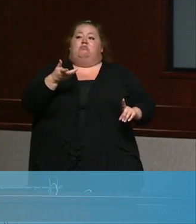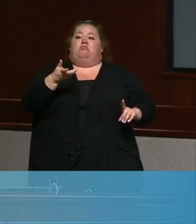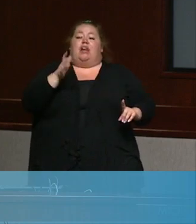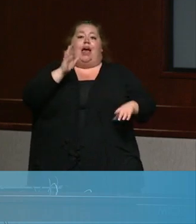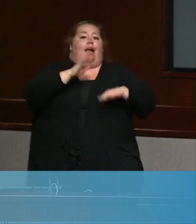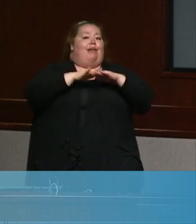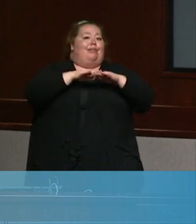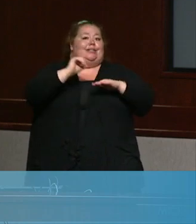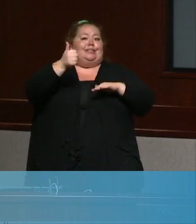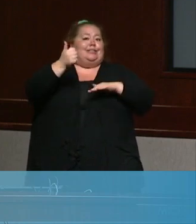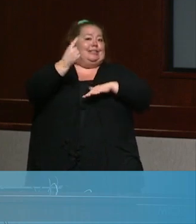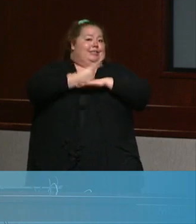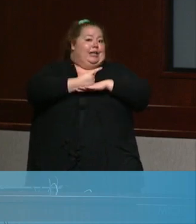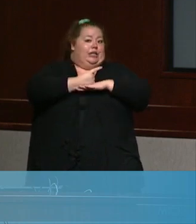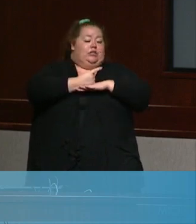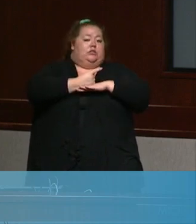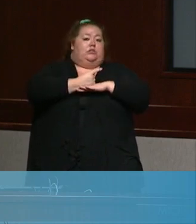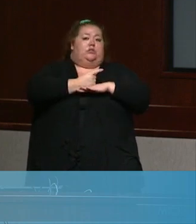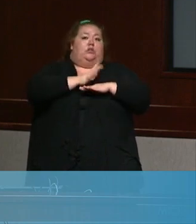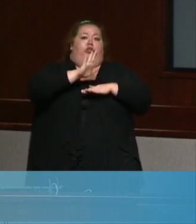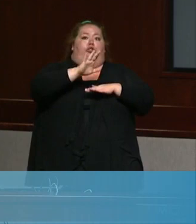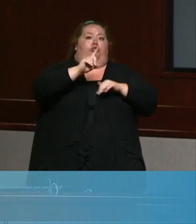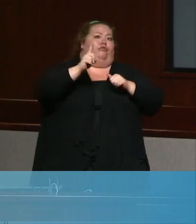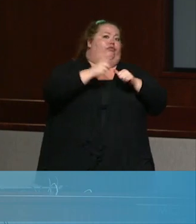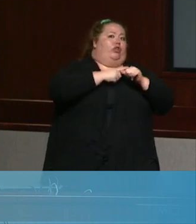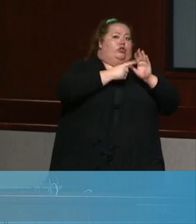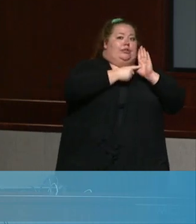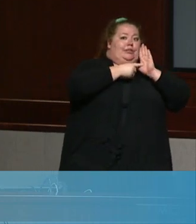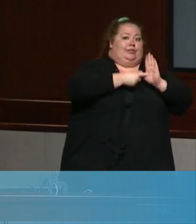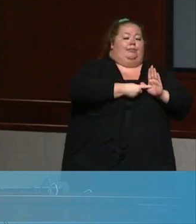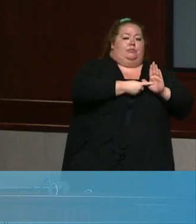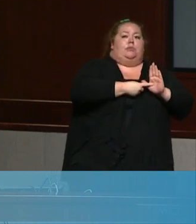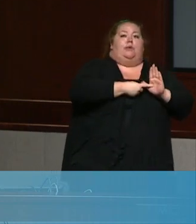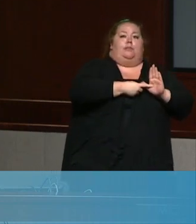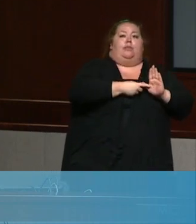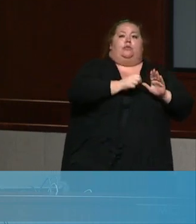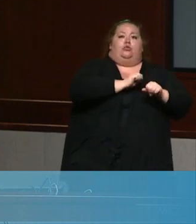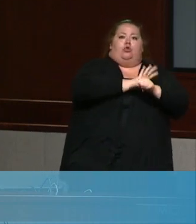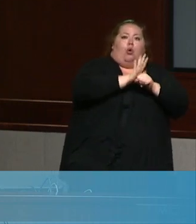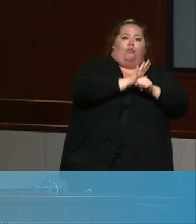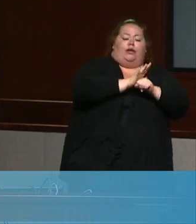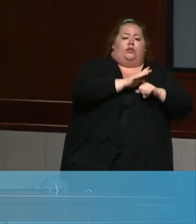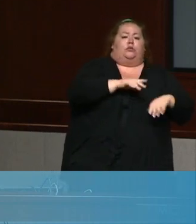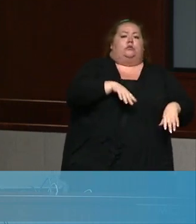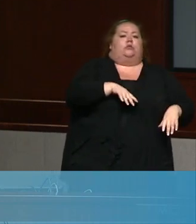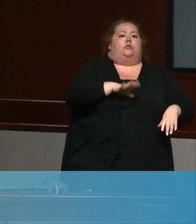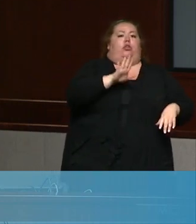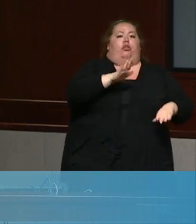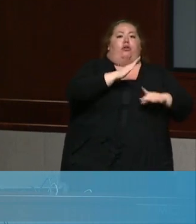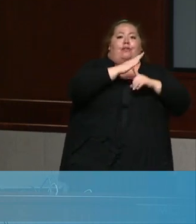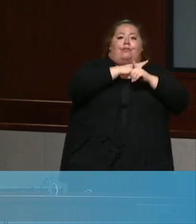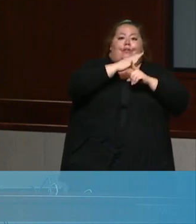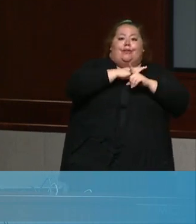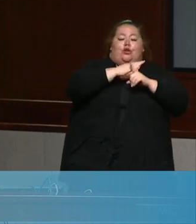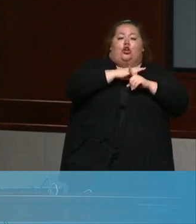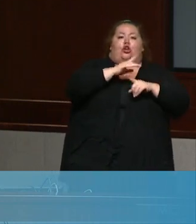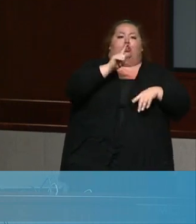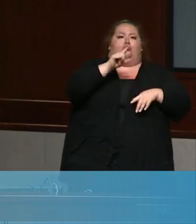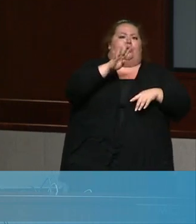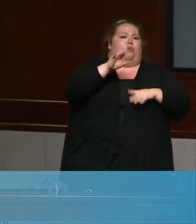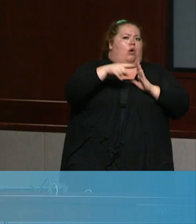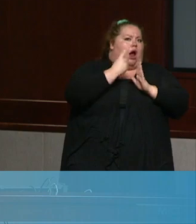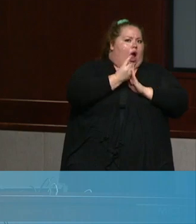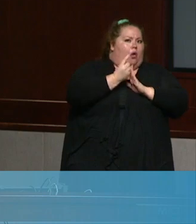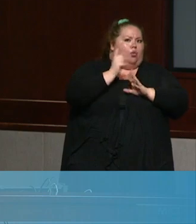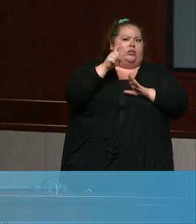days from their symptom onset. It must be at least 24 hours since their fever has resolved, and they must have